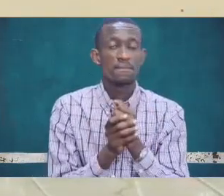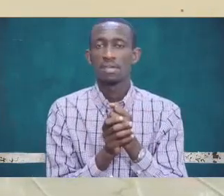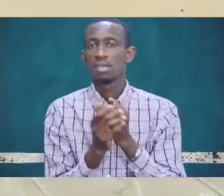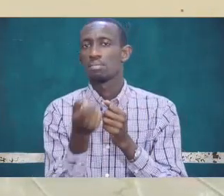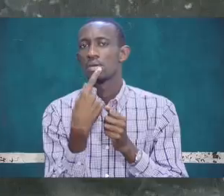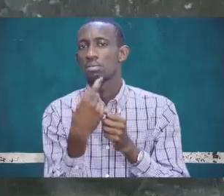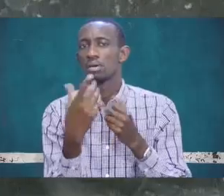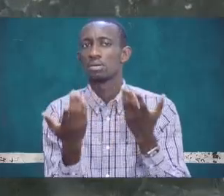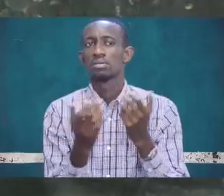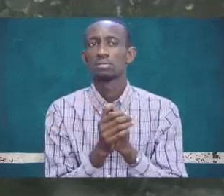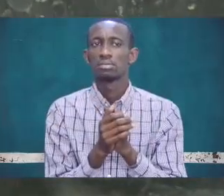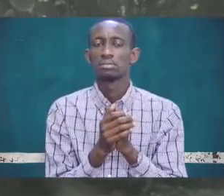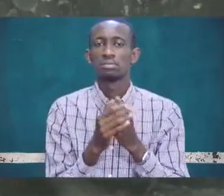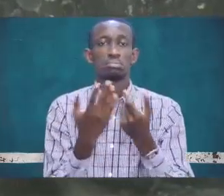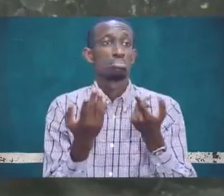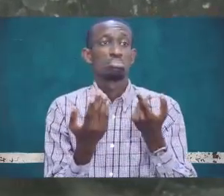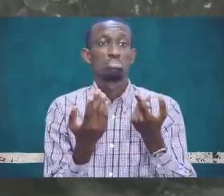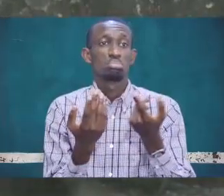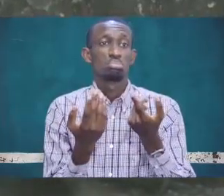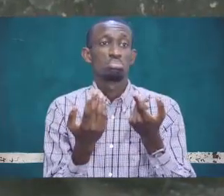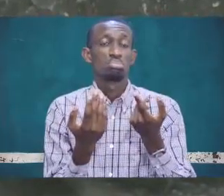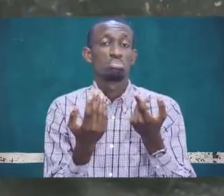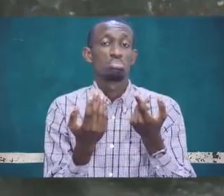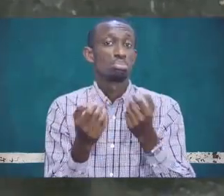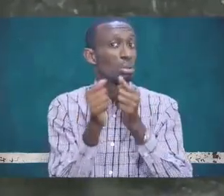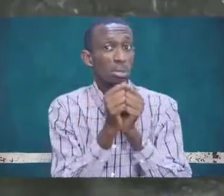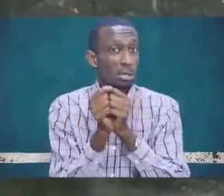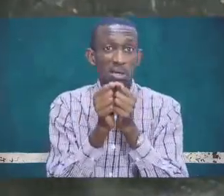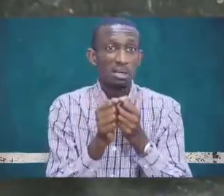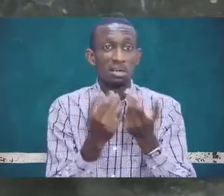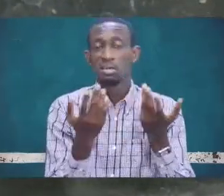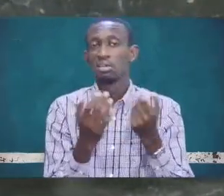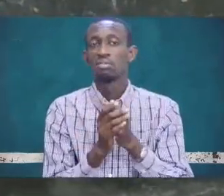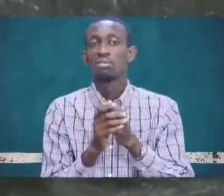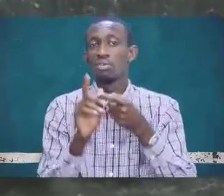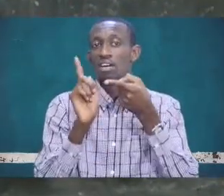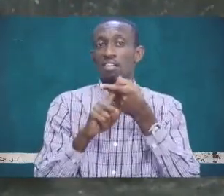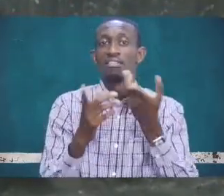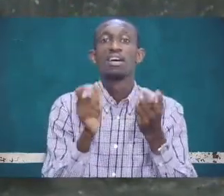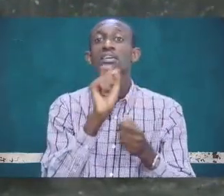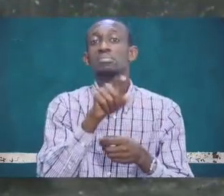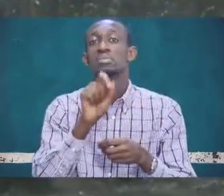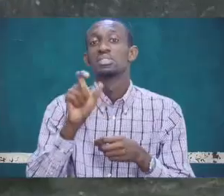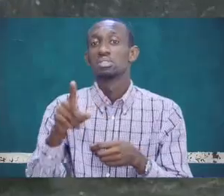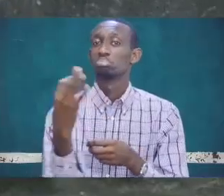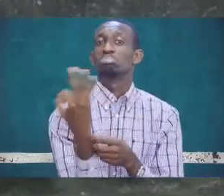G-nuts, and they are even together, so they can be even more than 3, and then you have sorghum.